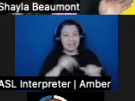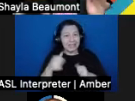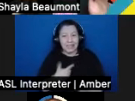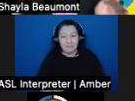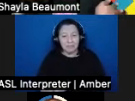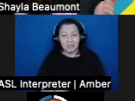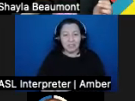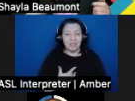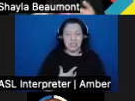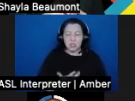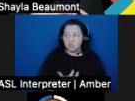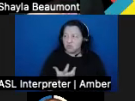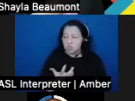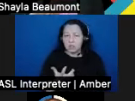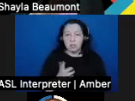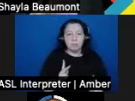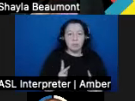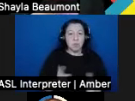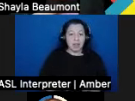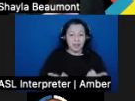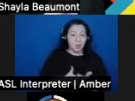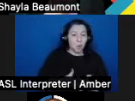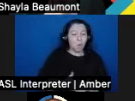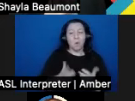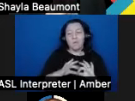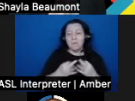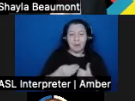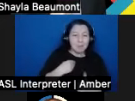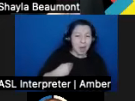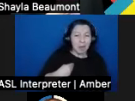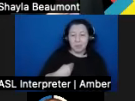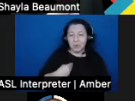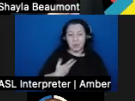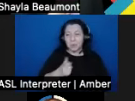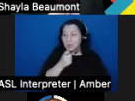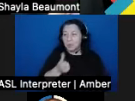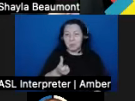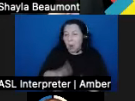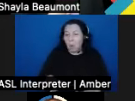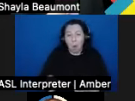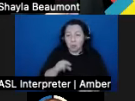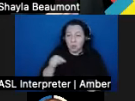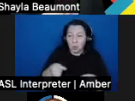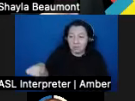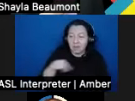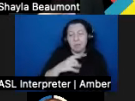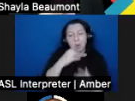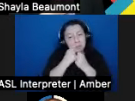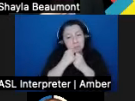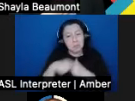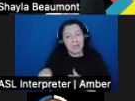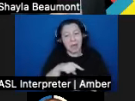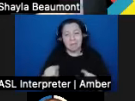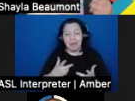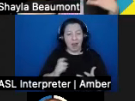ones around us, who we don't even mean to react that way or be with around, folks we really care about, but just with what we're dealing